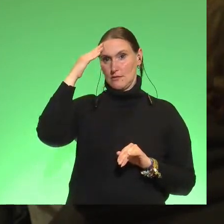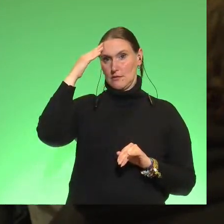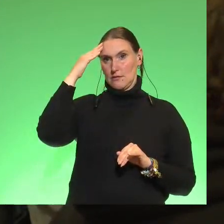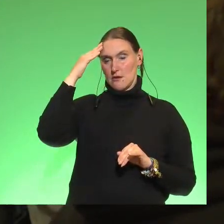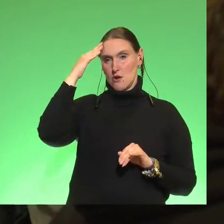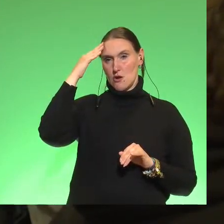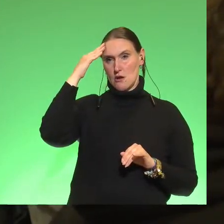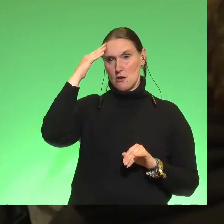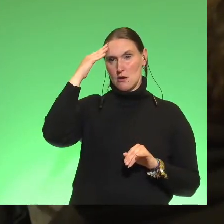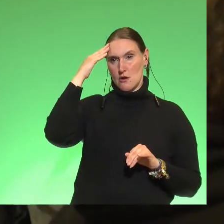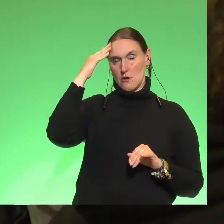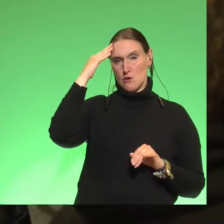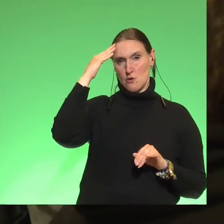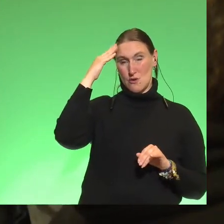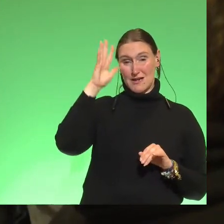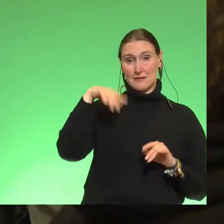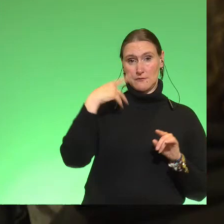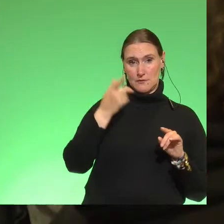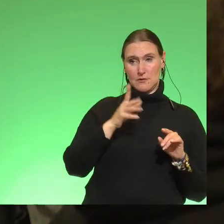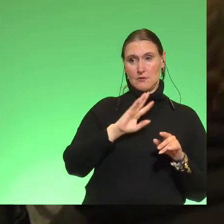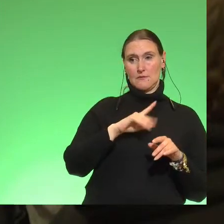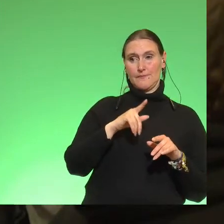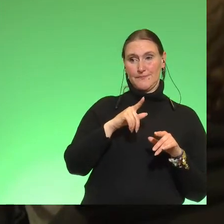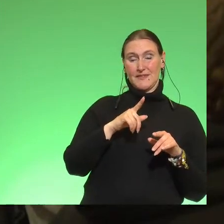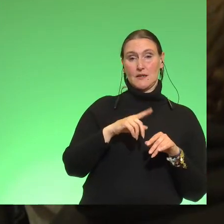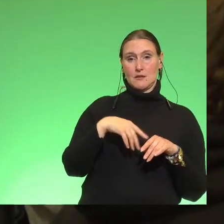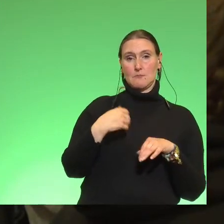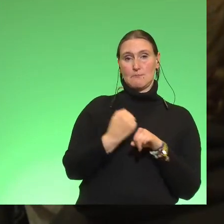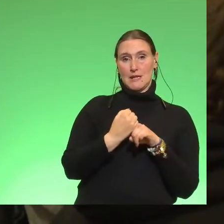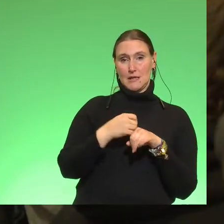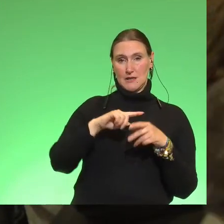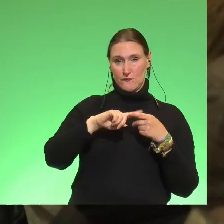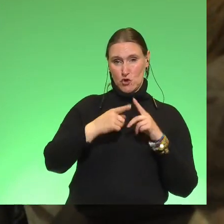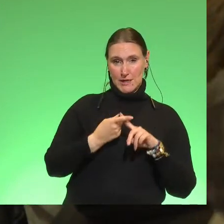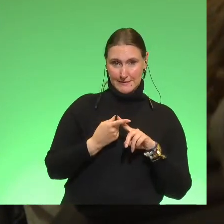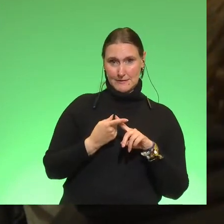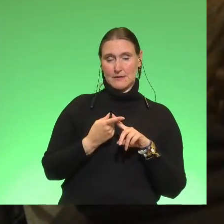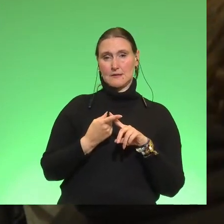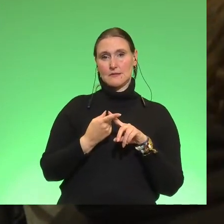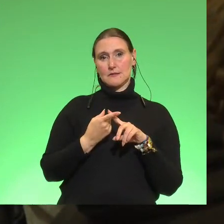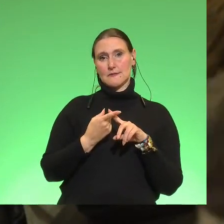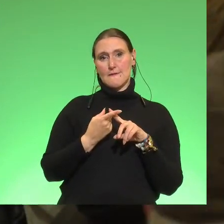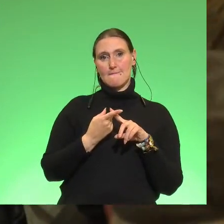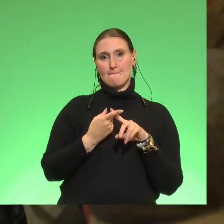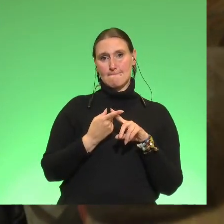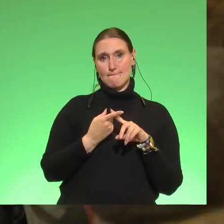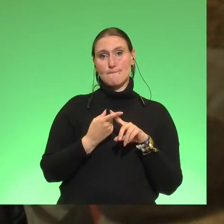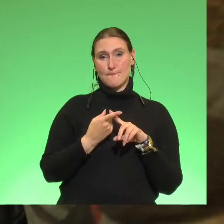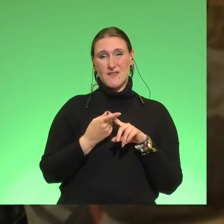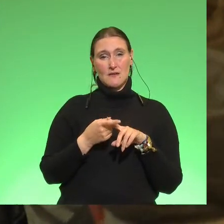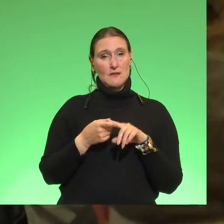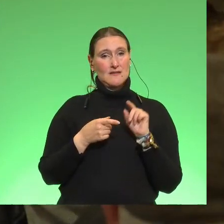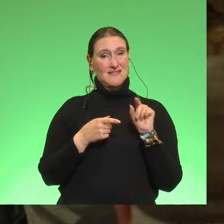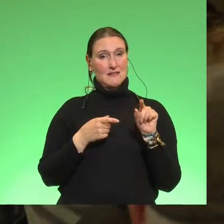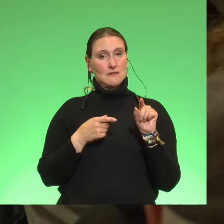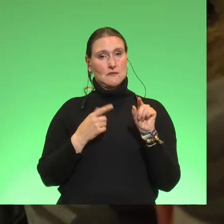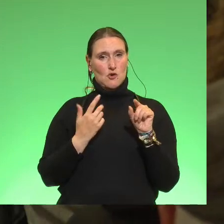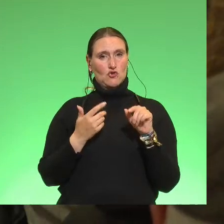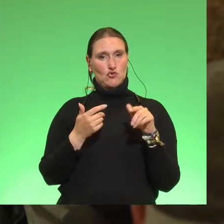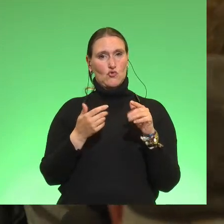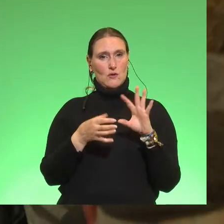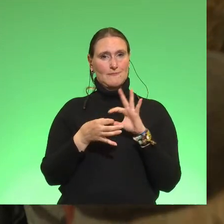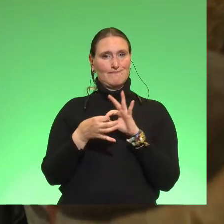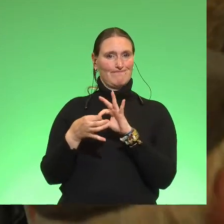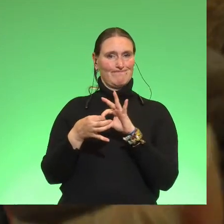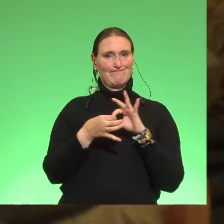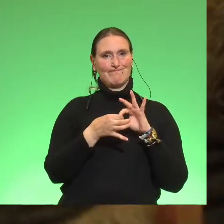as a Mac Friends, is actually really also about responsibilities,